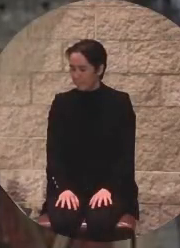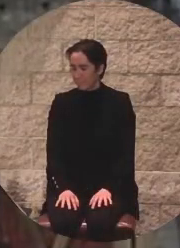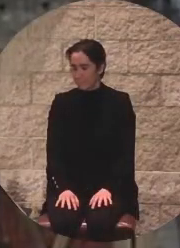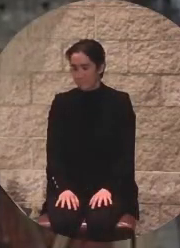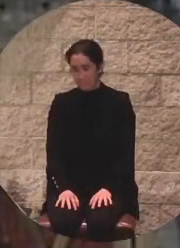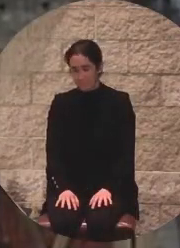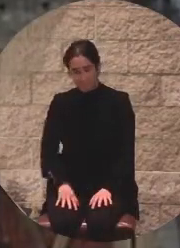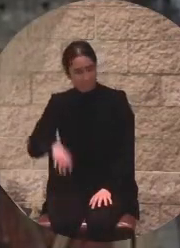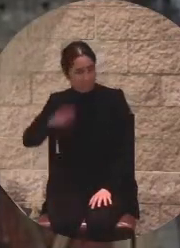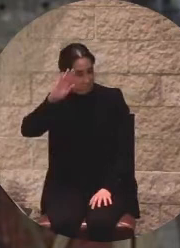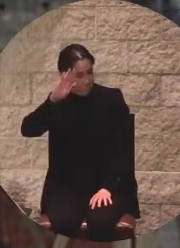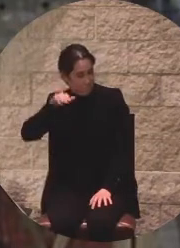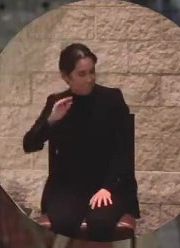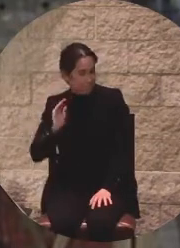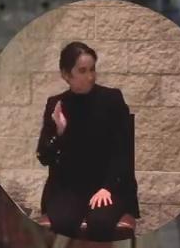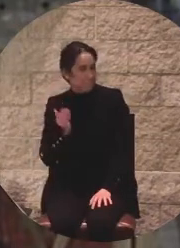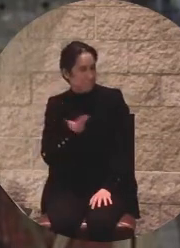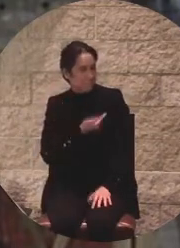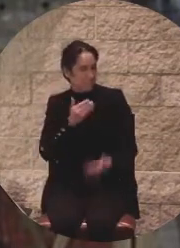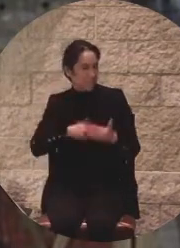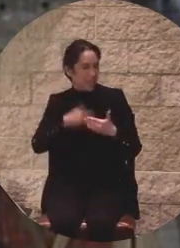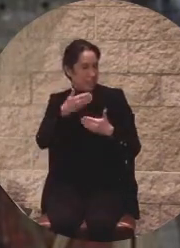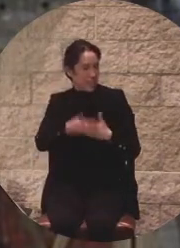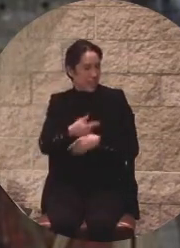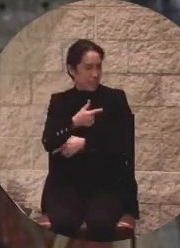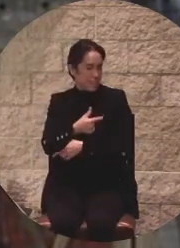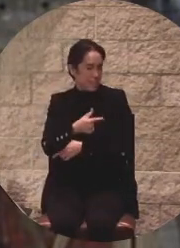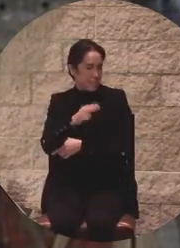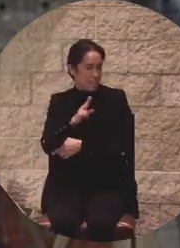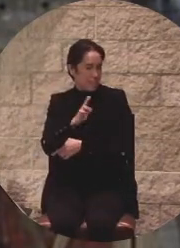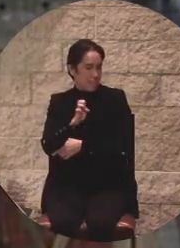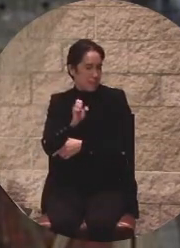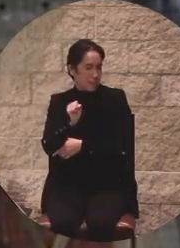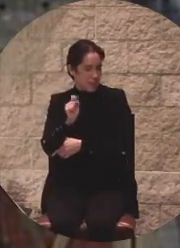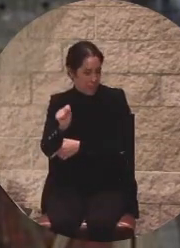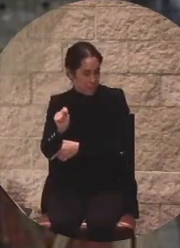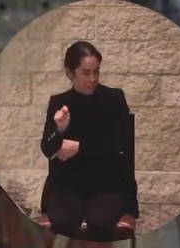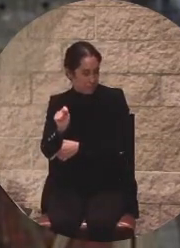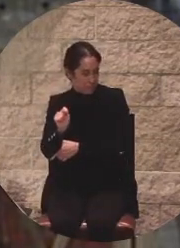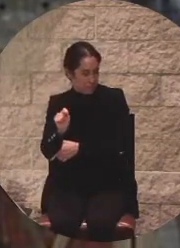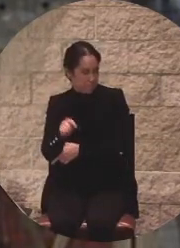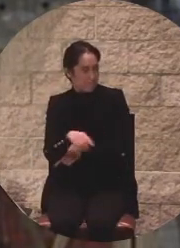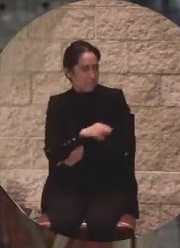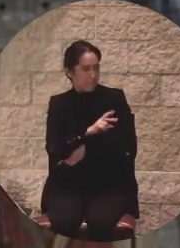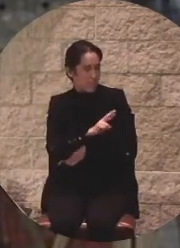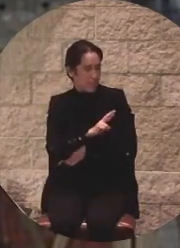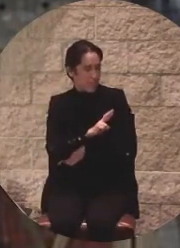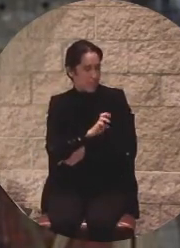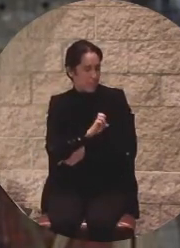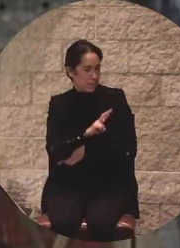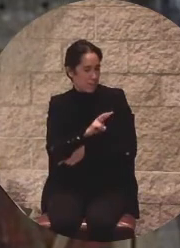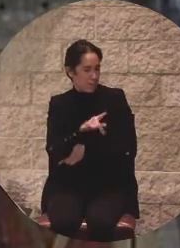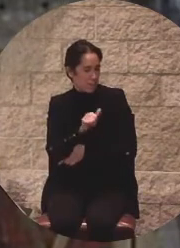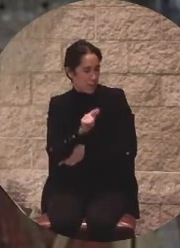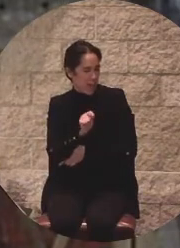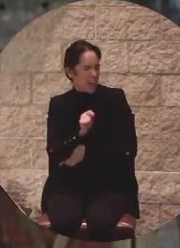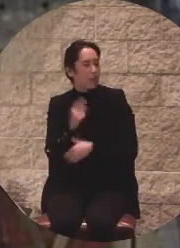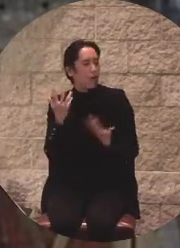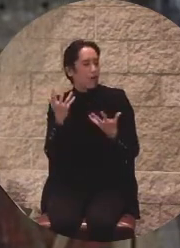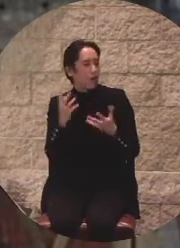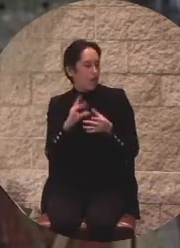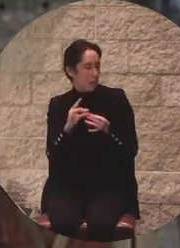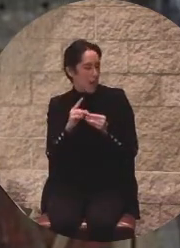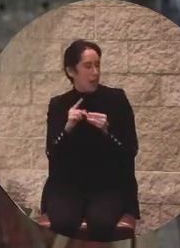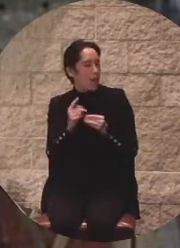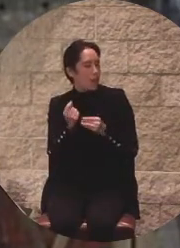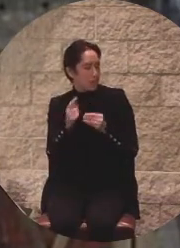You know, our next guest, oh, Reverend Pat told you a little bit about him. But, you know, we go back